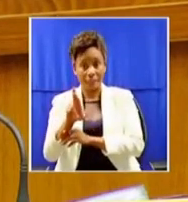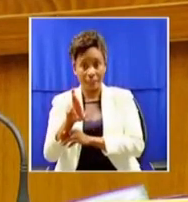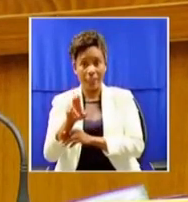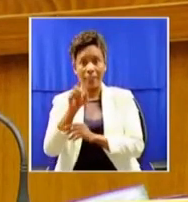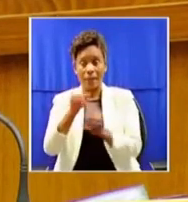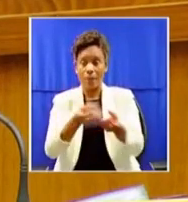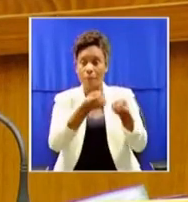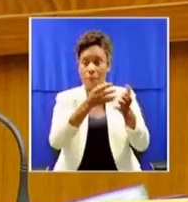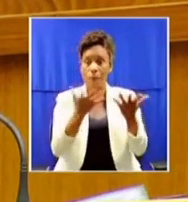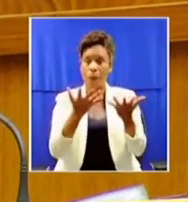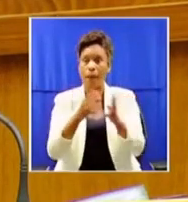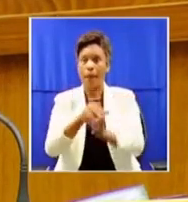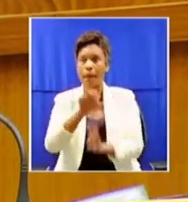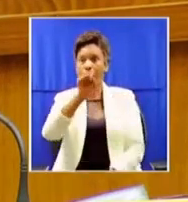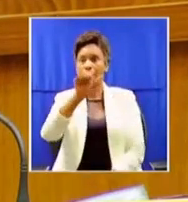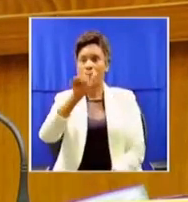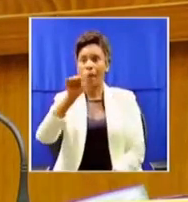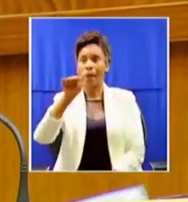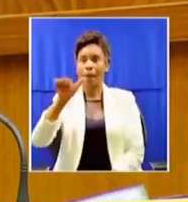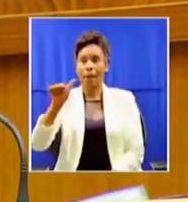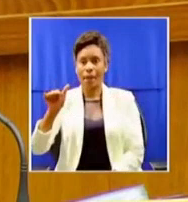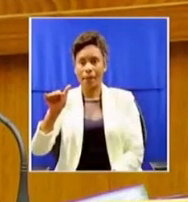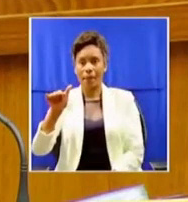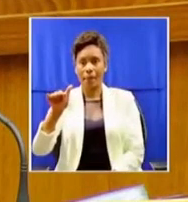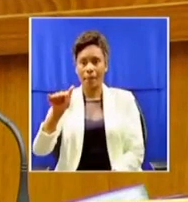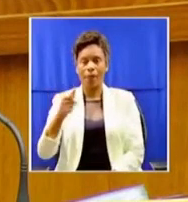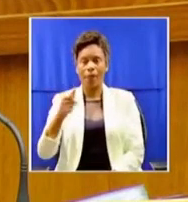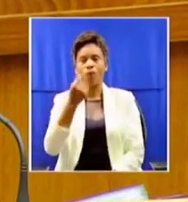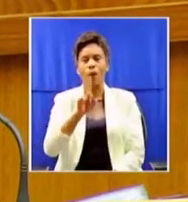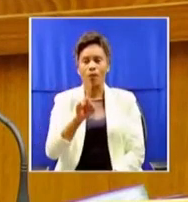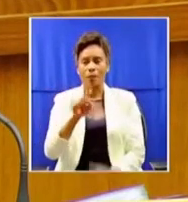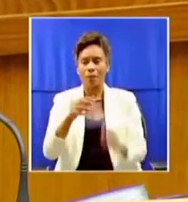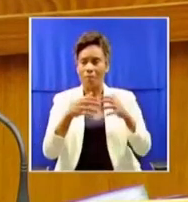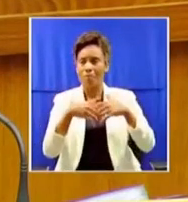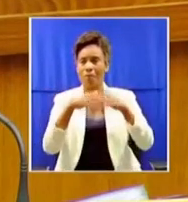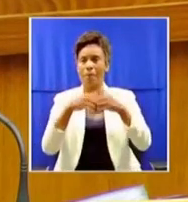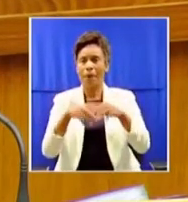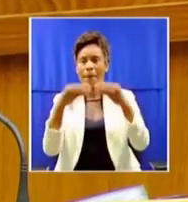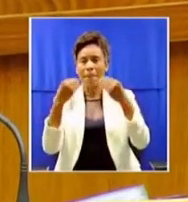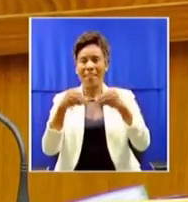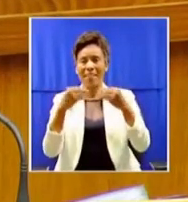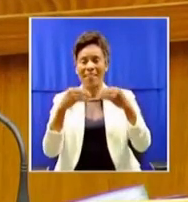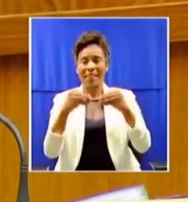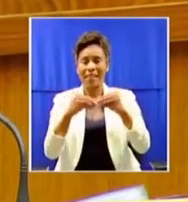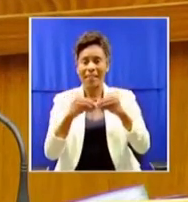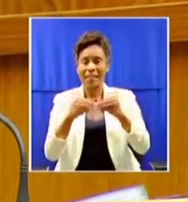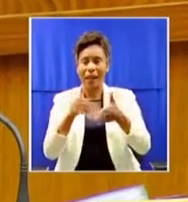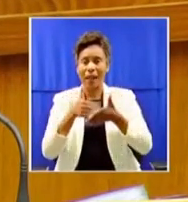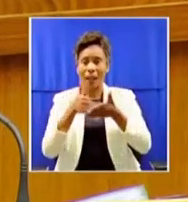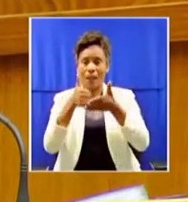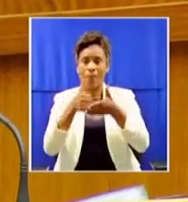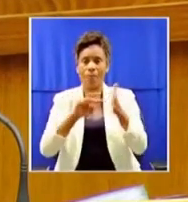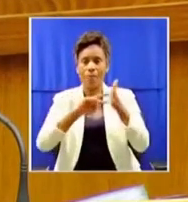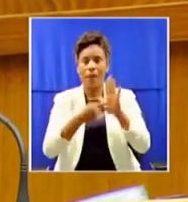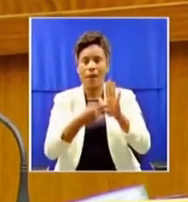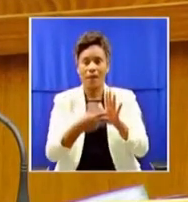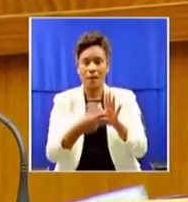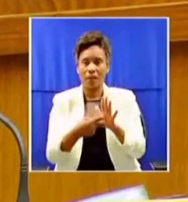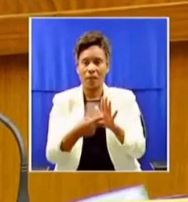SAA. Aina. To implement its business rescue plan. Aina. Well,